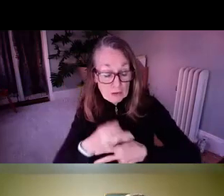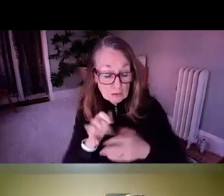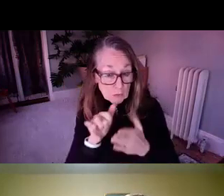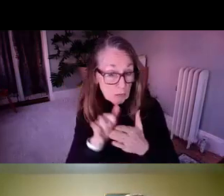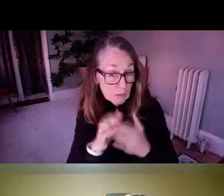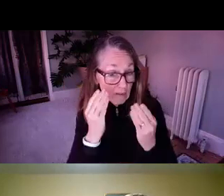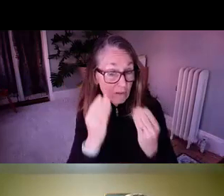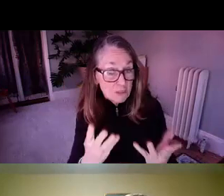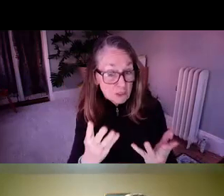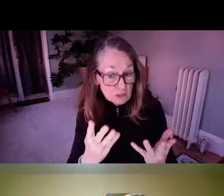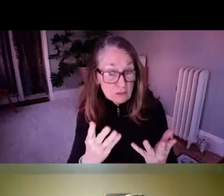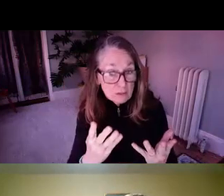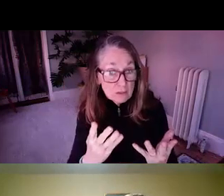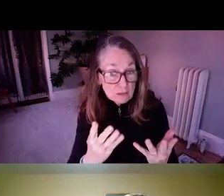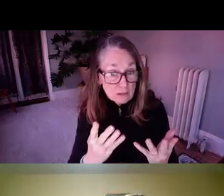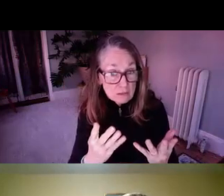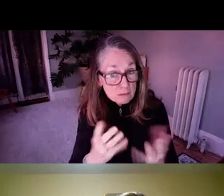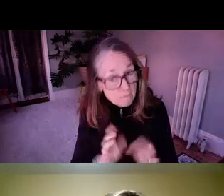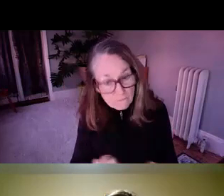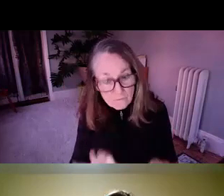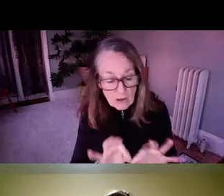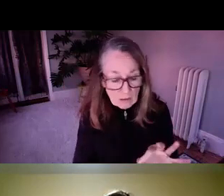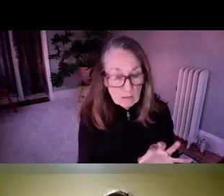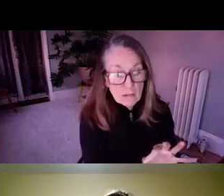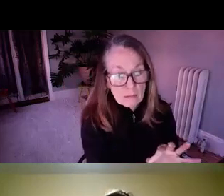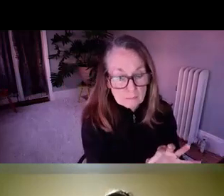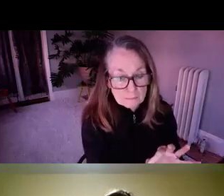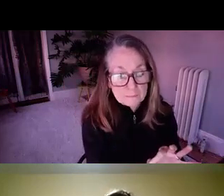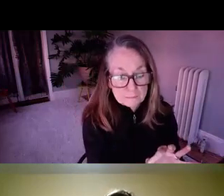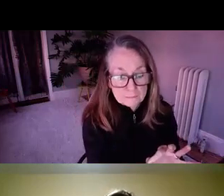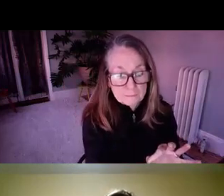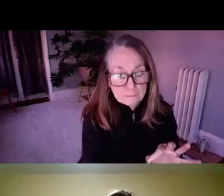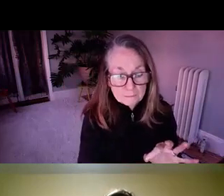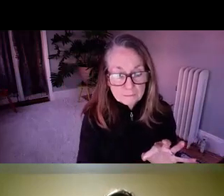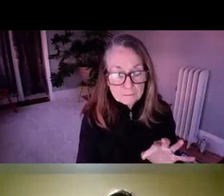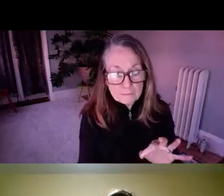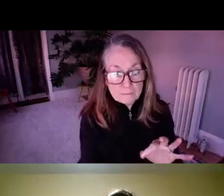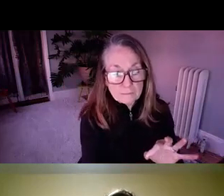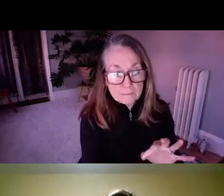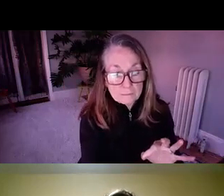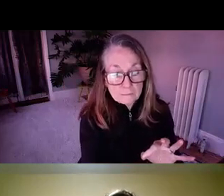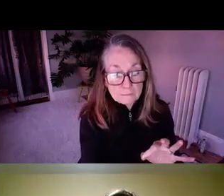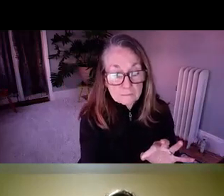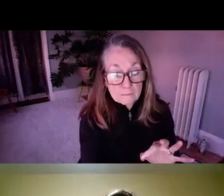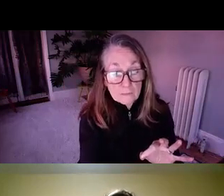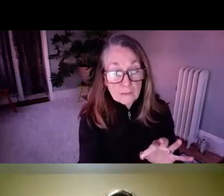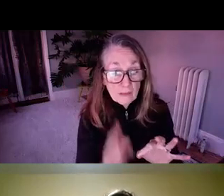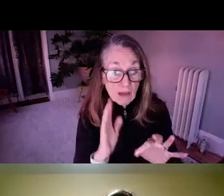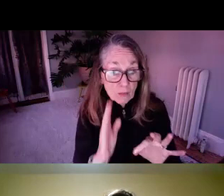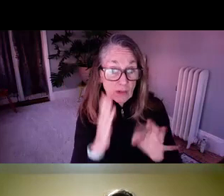information is vital for us in terms of informing future next steps, future